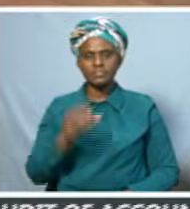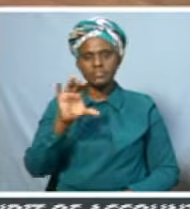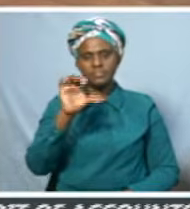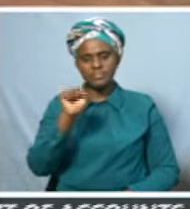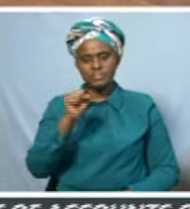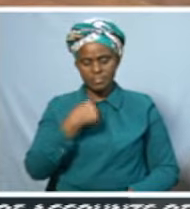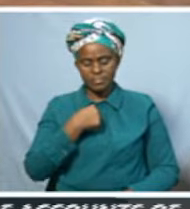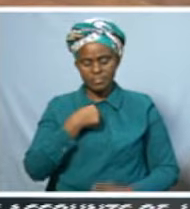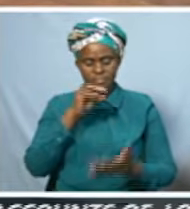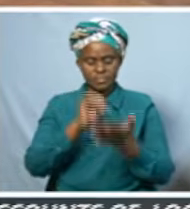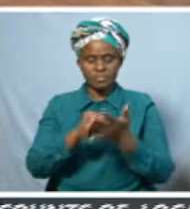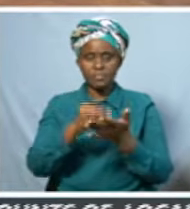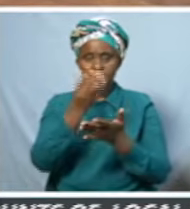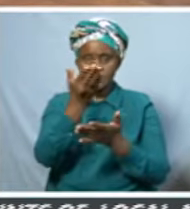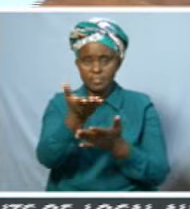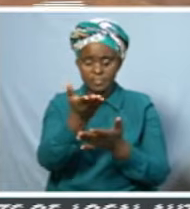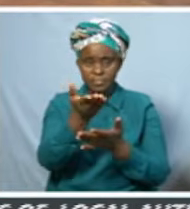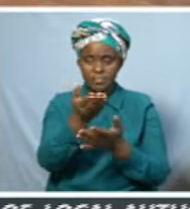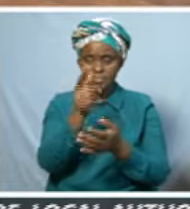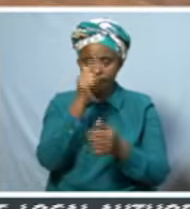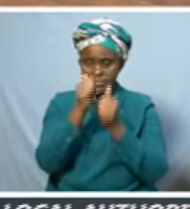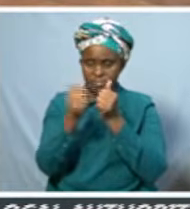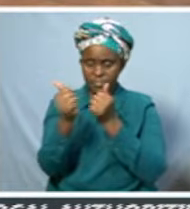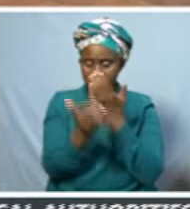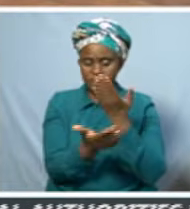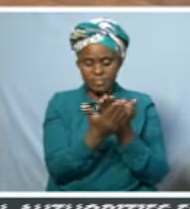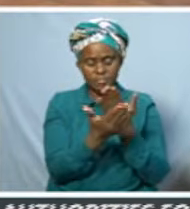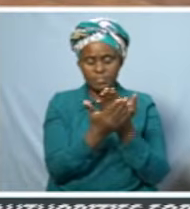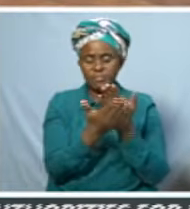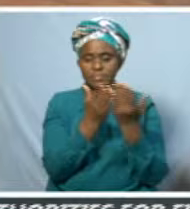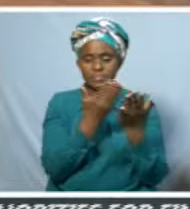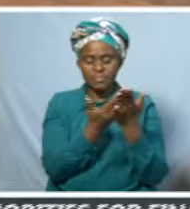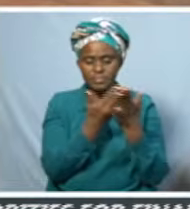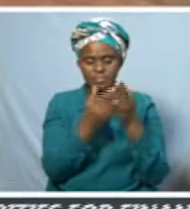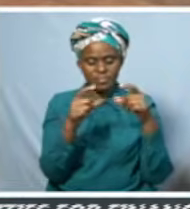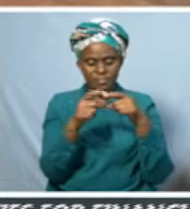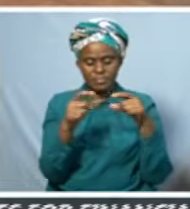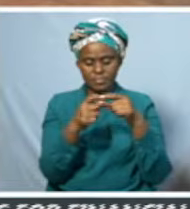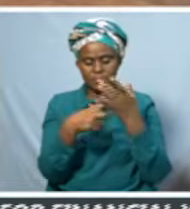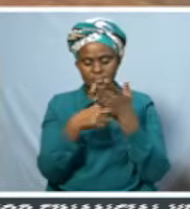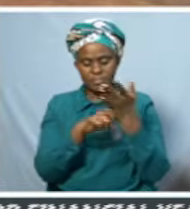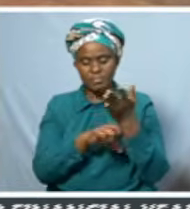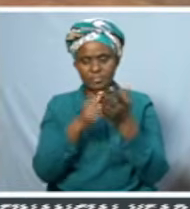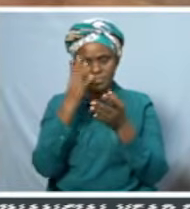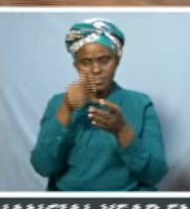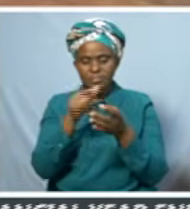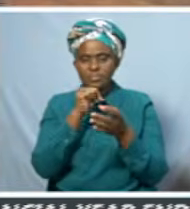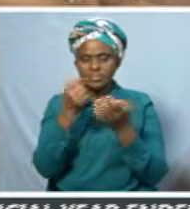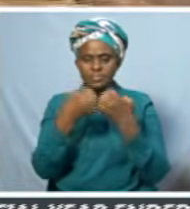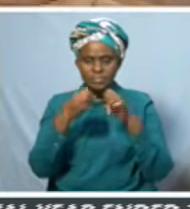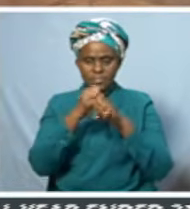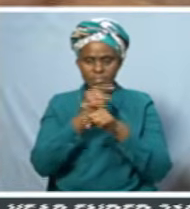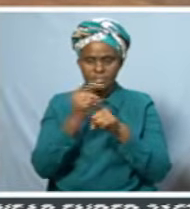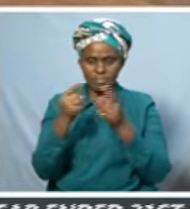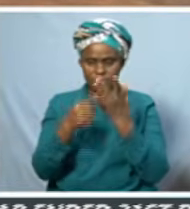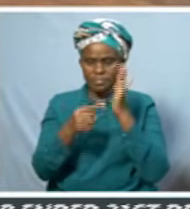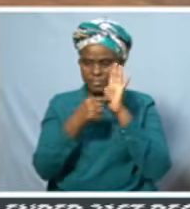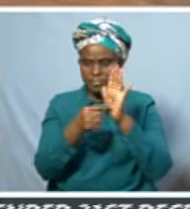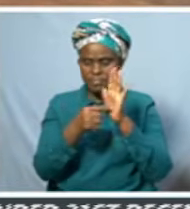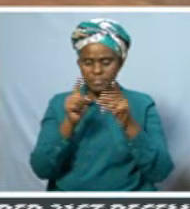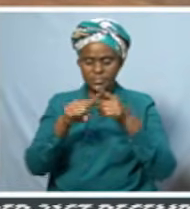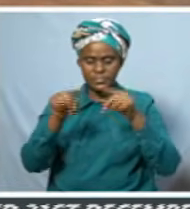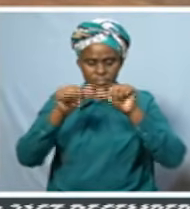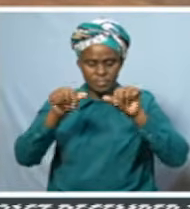CS, I put it to you that since you are attaching these receipts, why didn't you even just avail the receipts